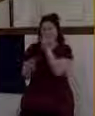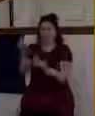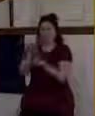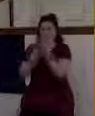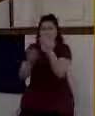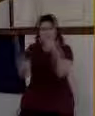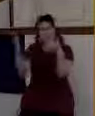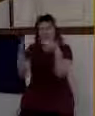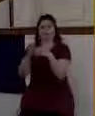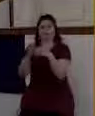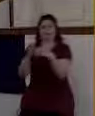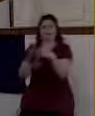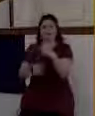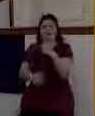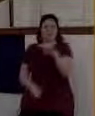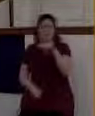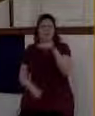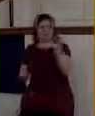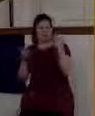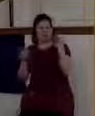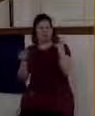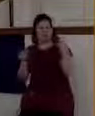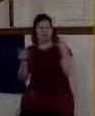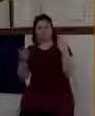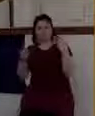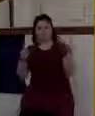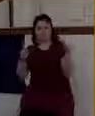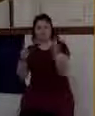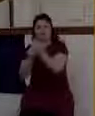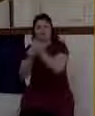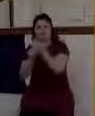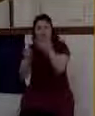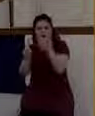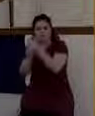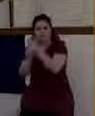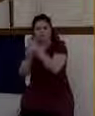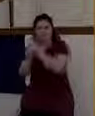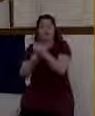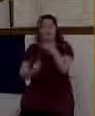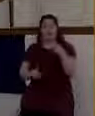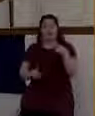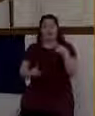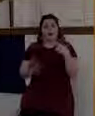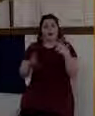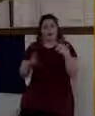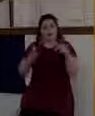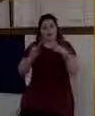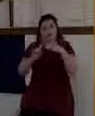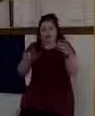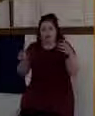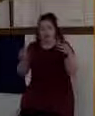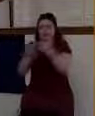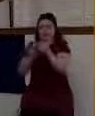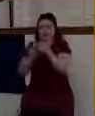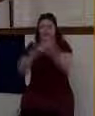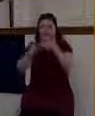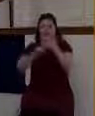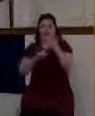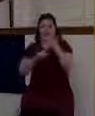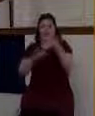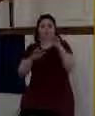Now, Jeroboam tries to seize him as if to arrest him. And when he reaches out his hand dries up and withers. He becomes